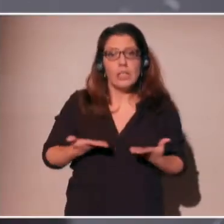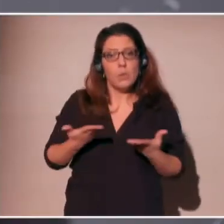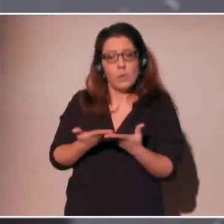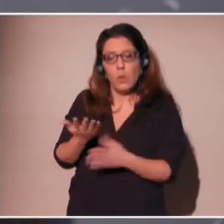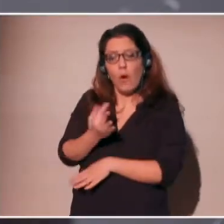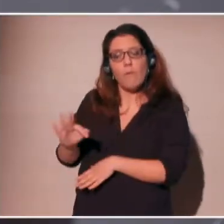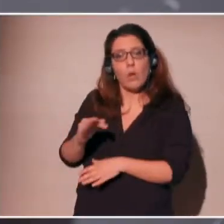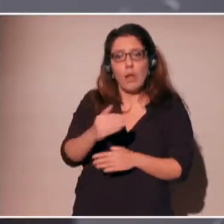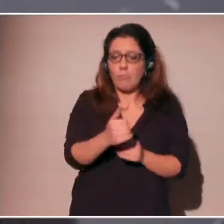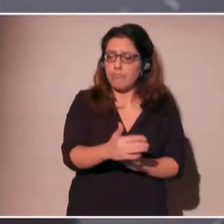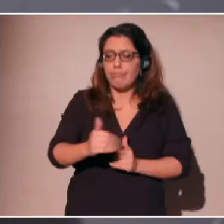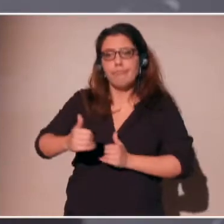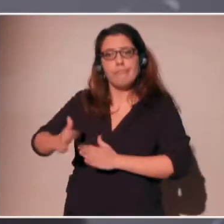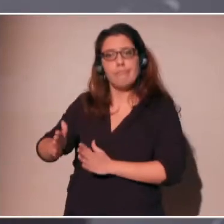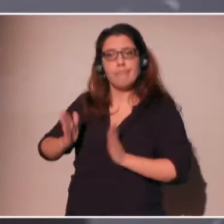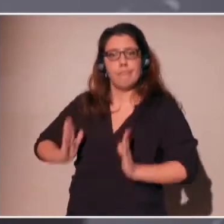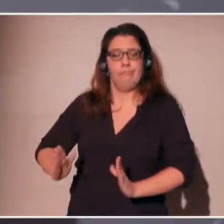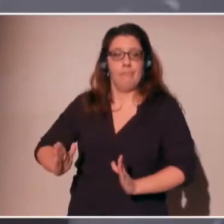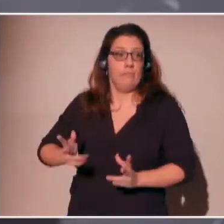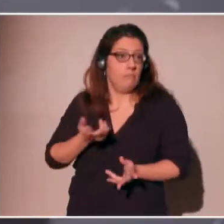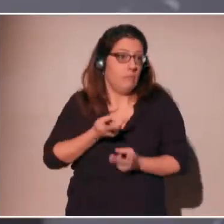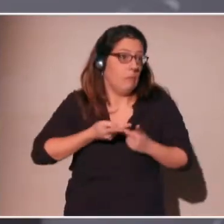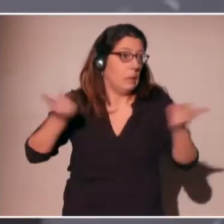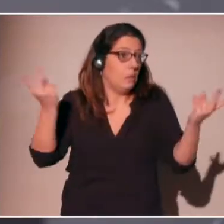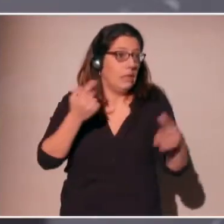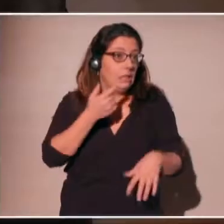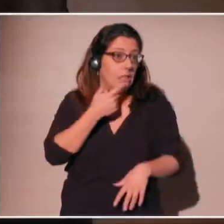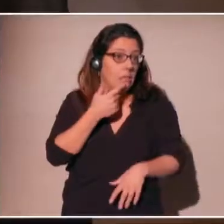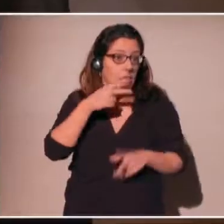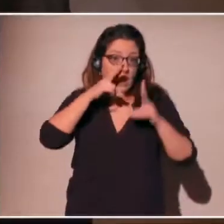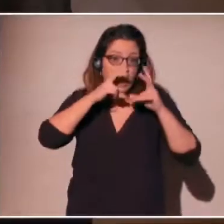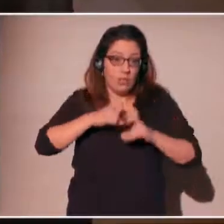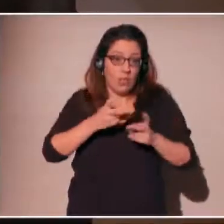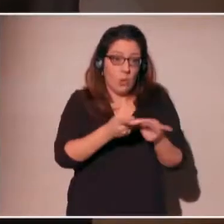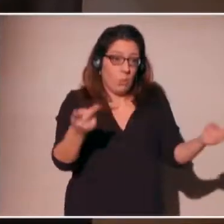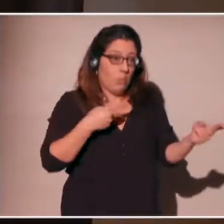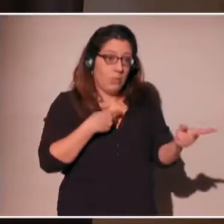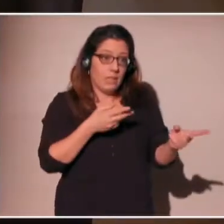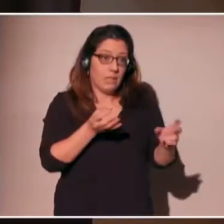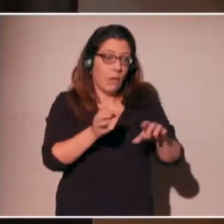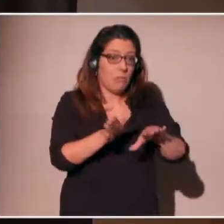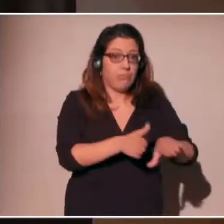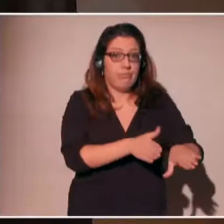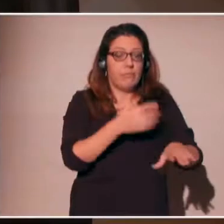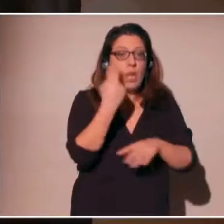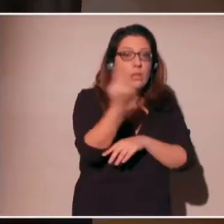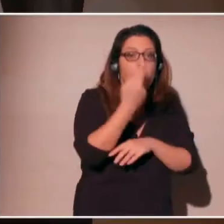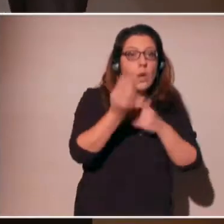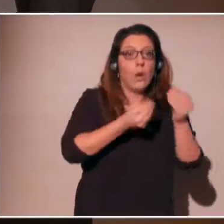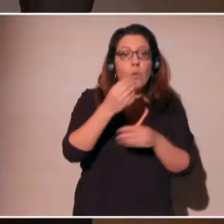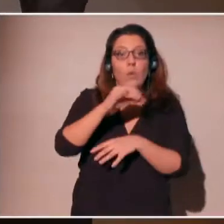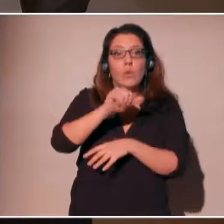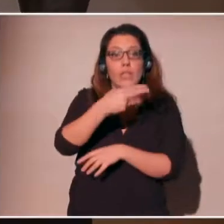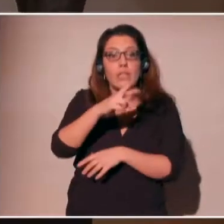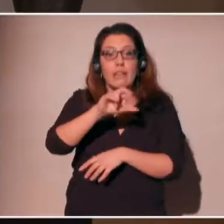there are structural issues here in France, and to be honest, researchers in the public sector aren't paid well enough.